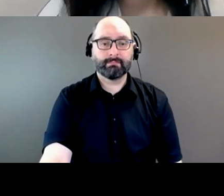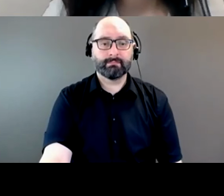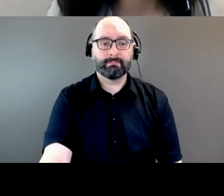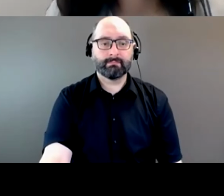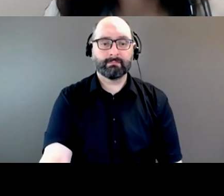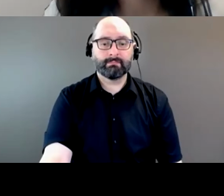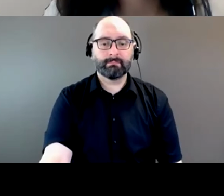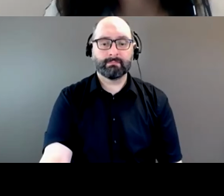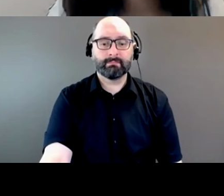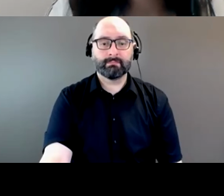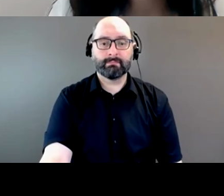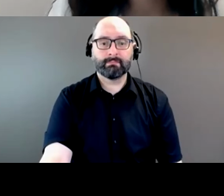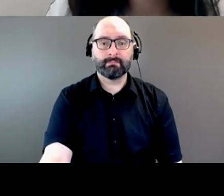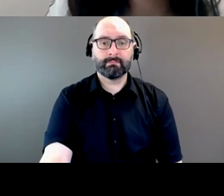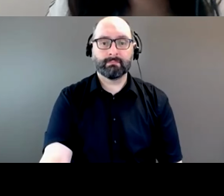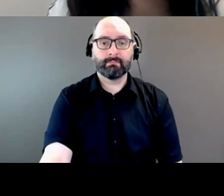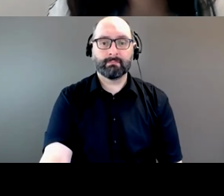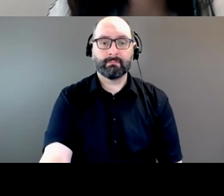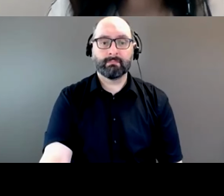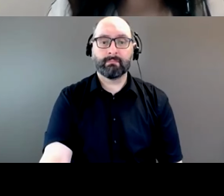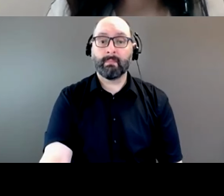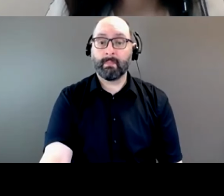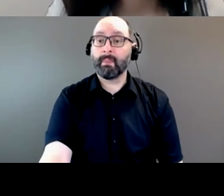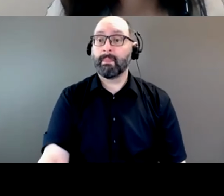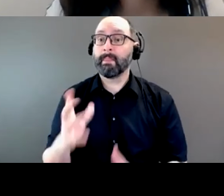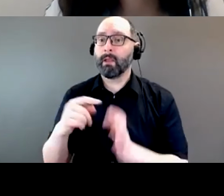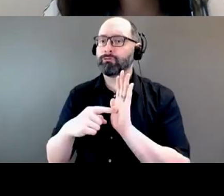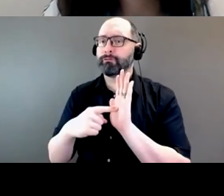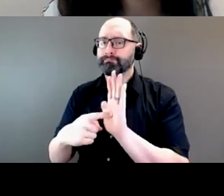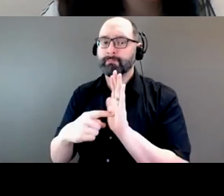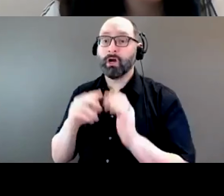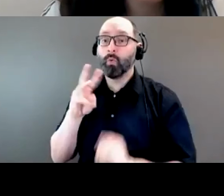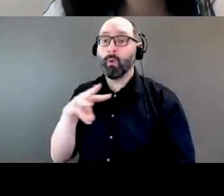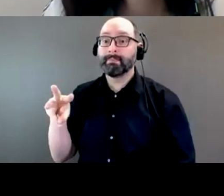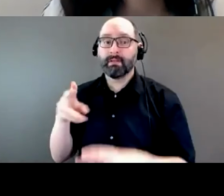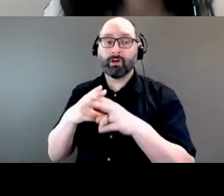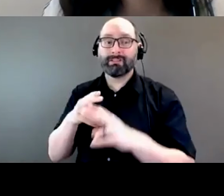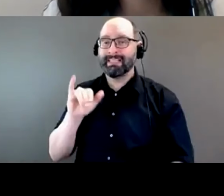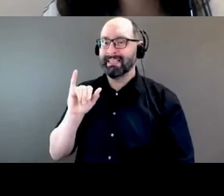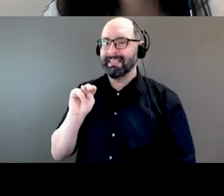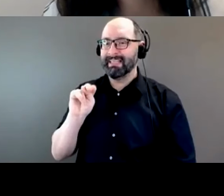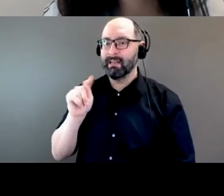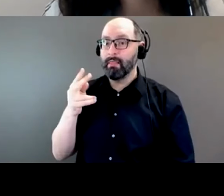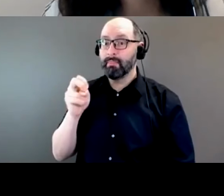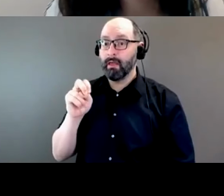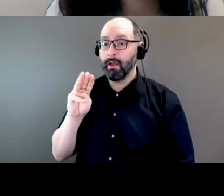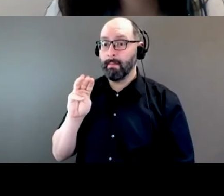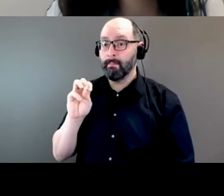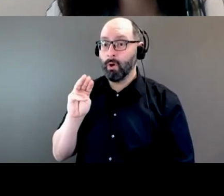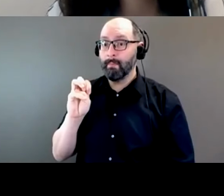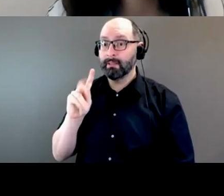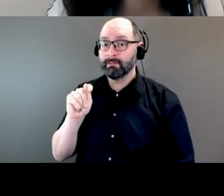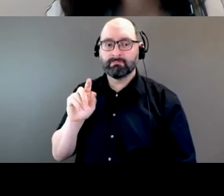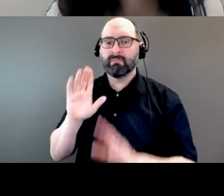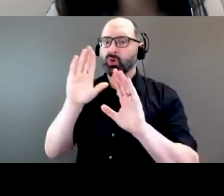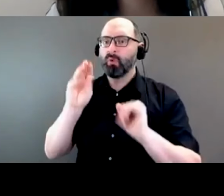I wanted to highlight this website that I was informed of called In the Moment. This is a great website